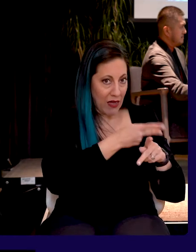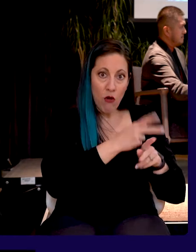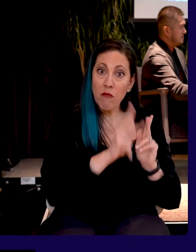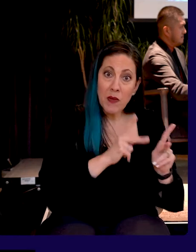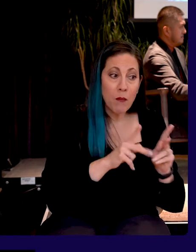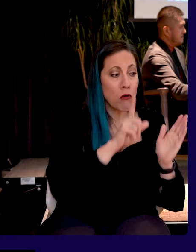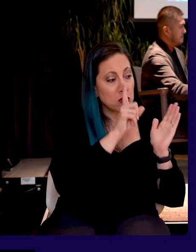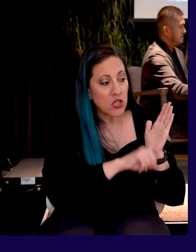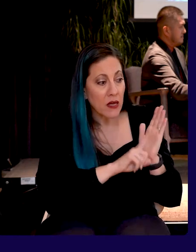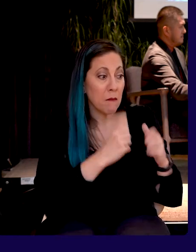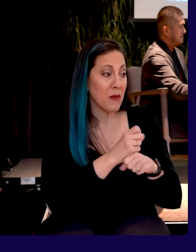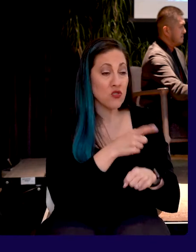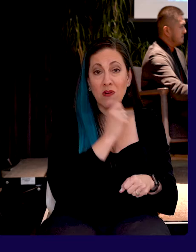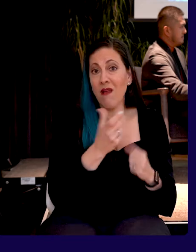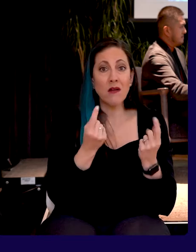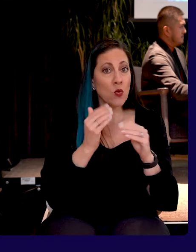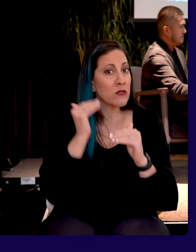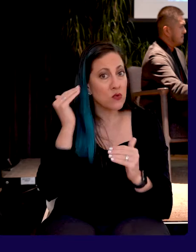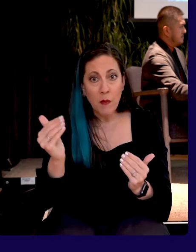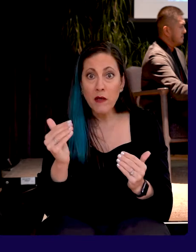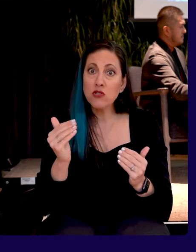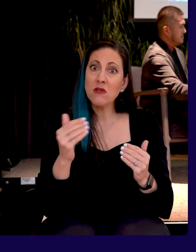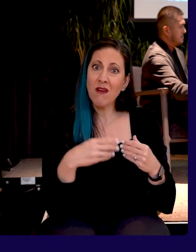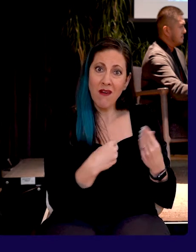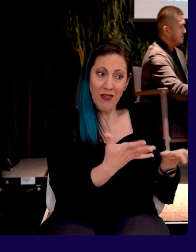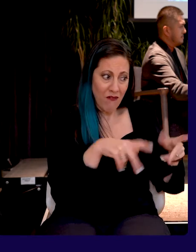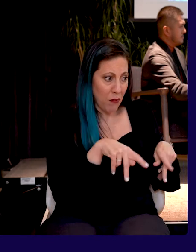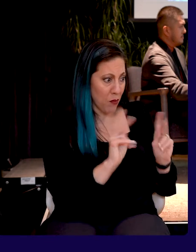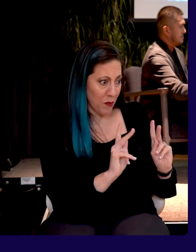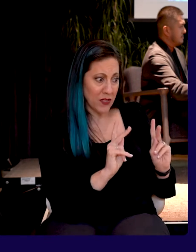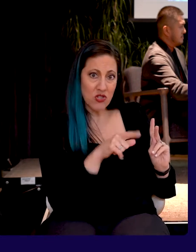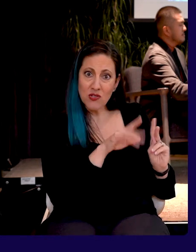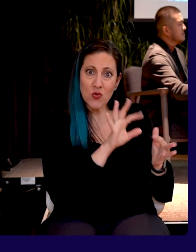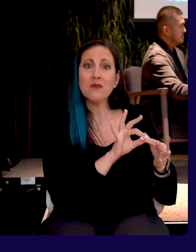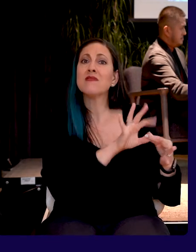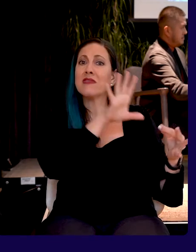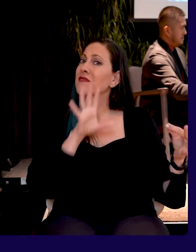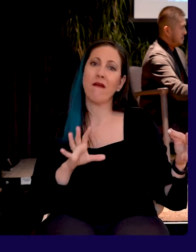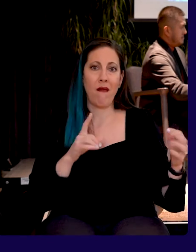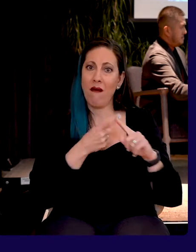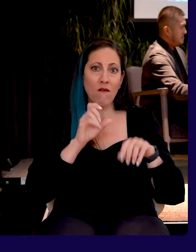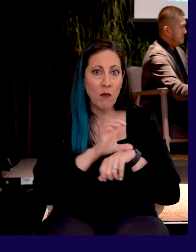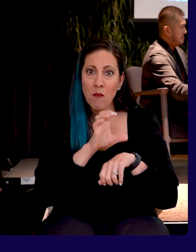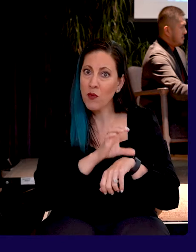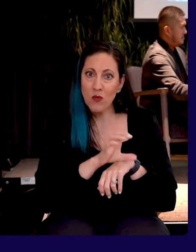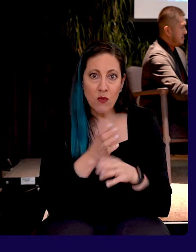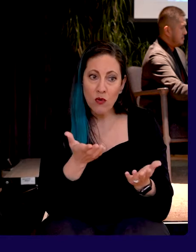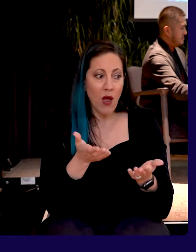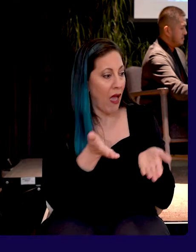not overextending themselves, give them the permission, if you will, to disconnect and ask